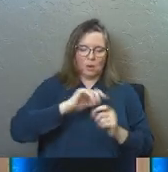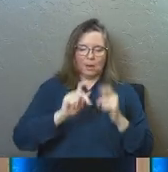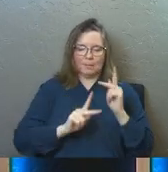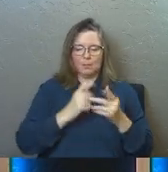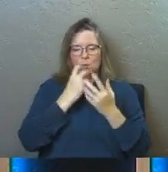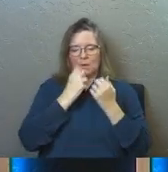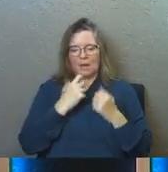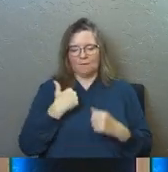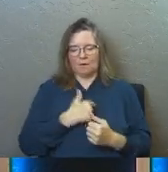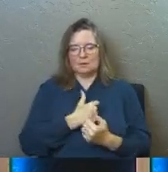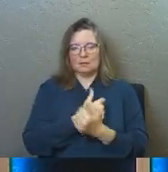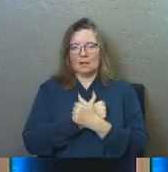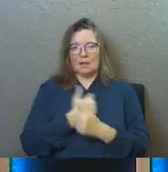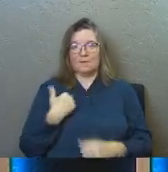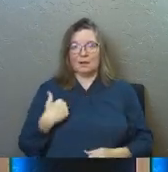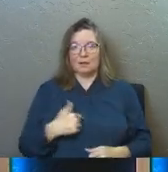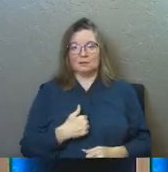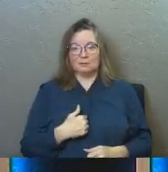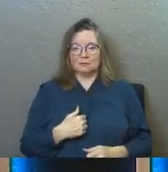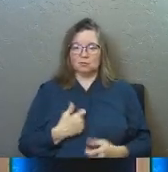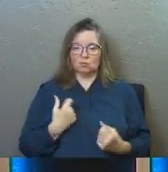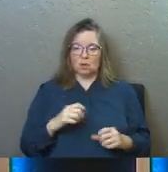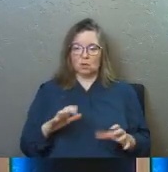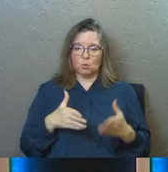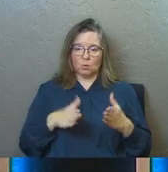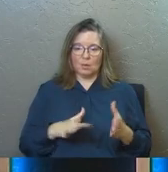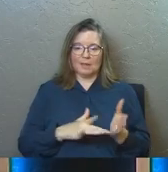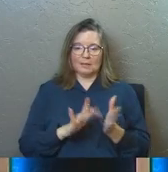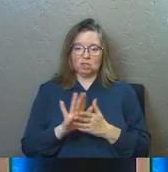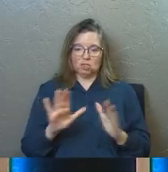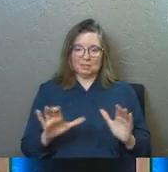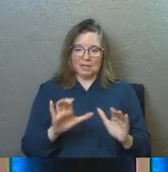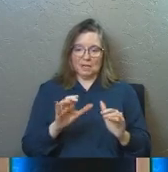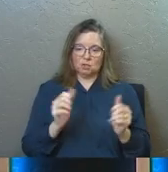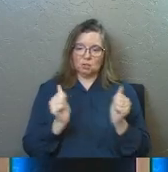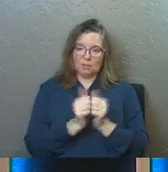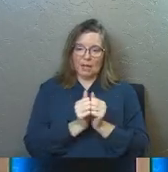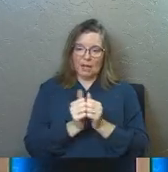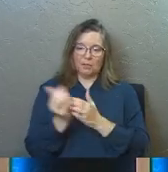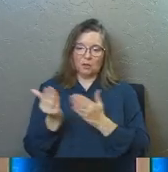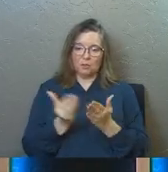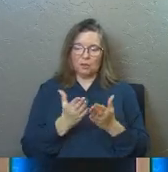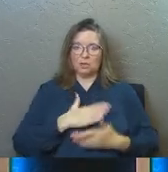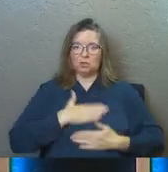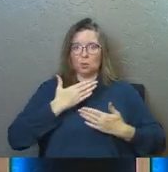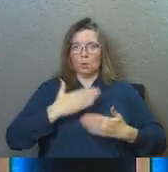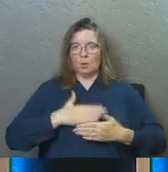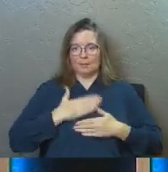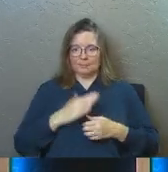other people who care for us and love us, who strive to do it in a way that Jesus does. Together brings joy.